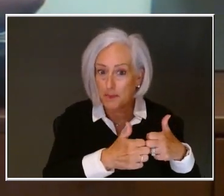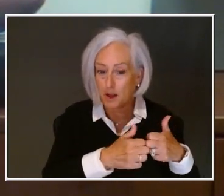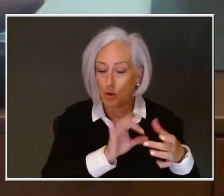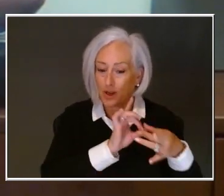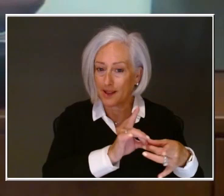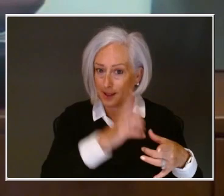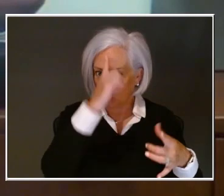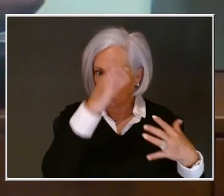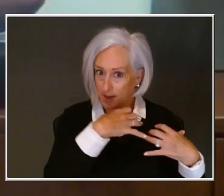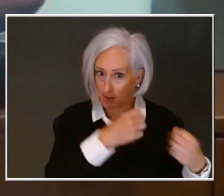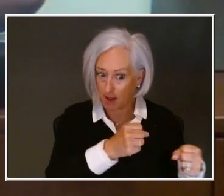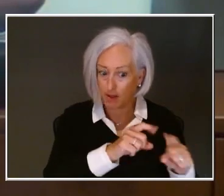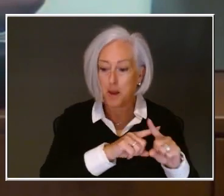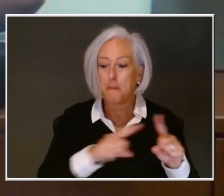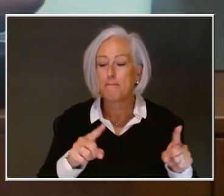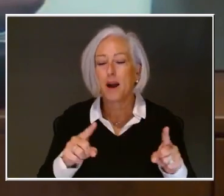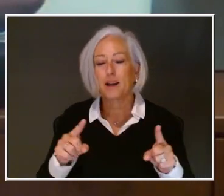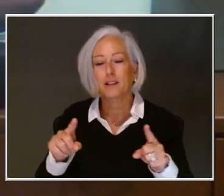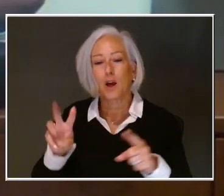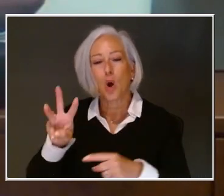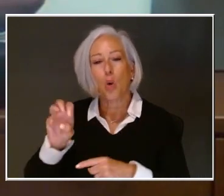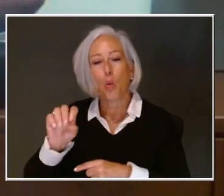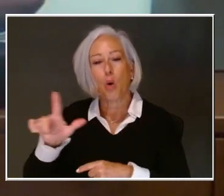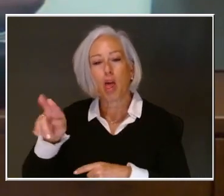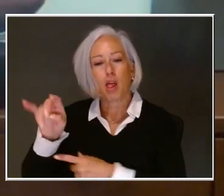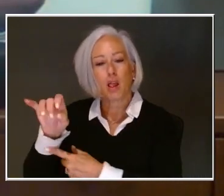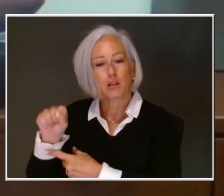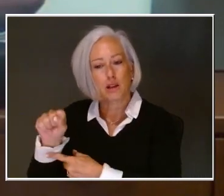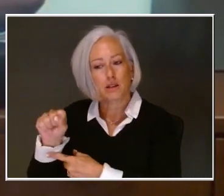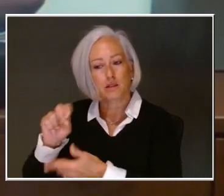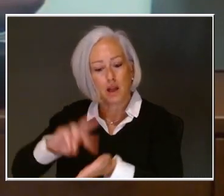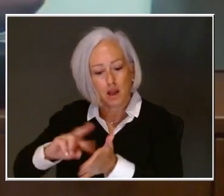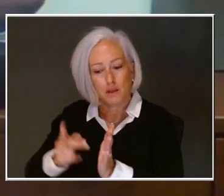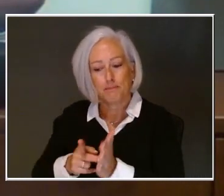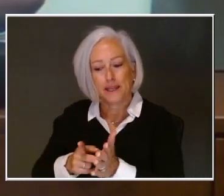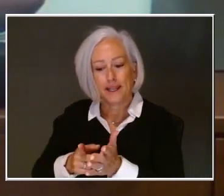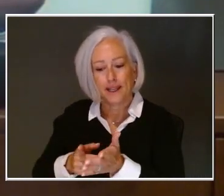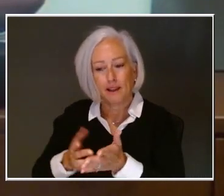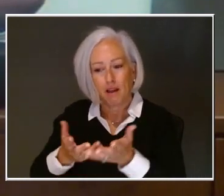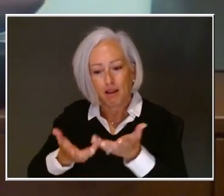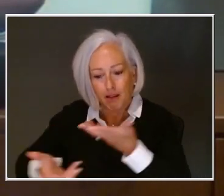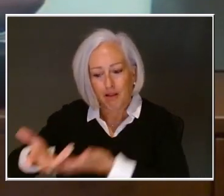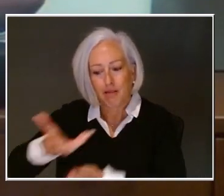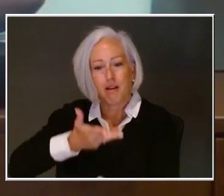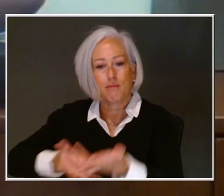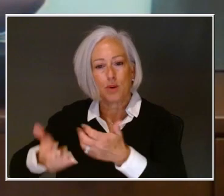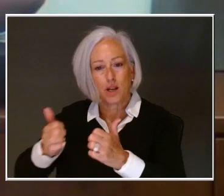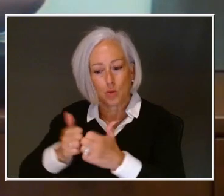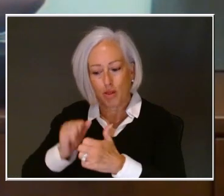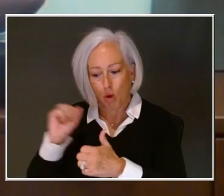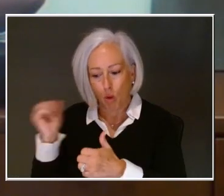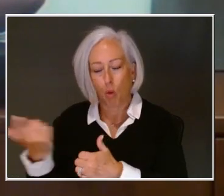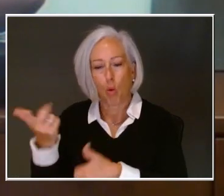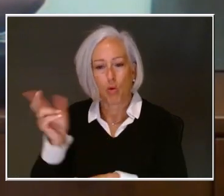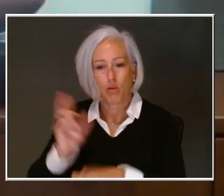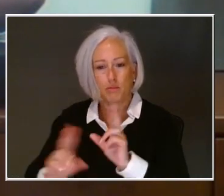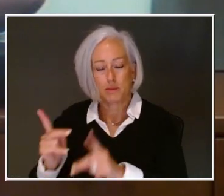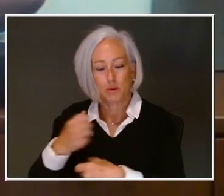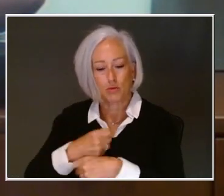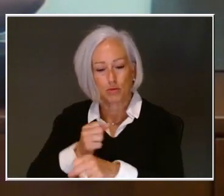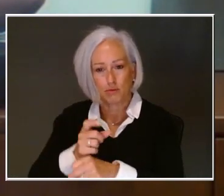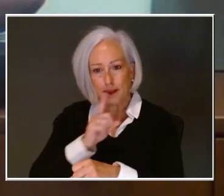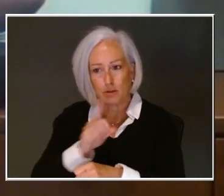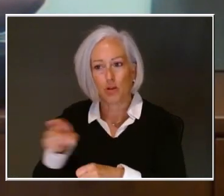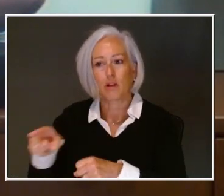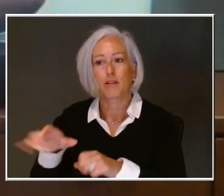issue, but also the wellness part, and really collaborating with all those folks to get people to perform